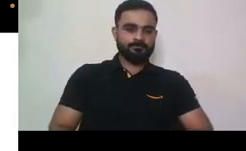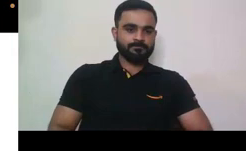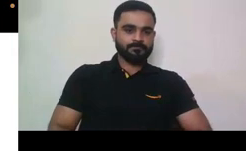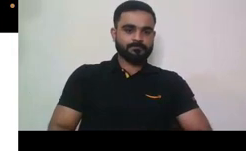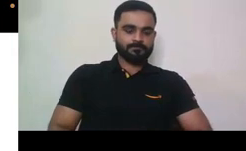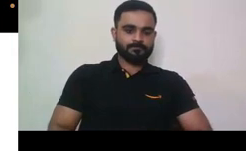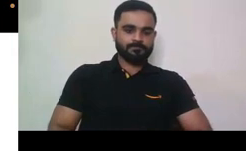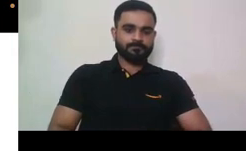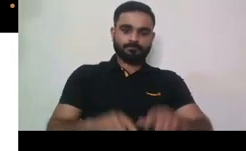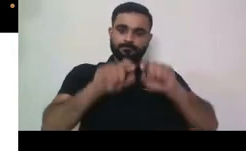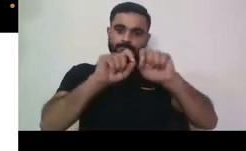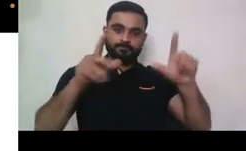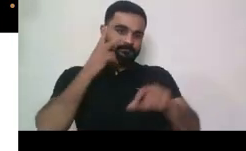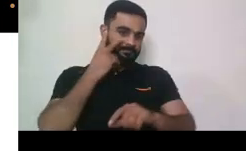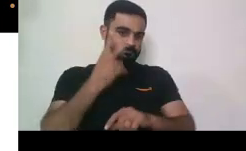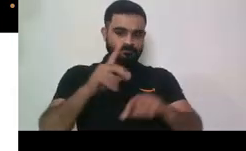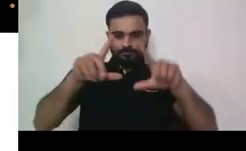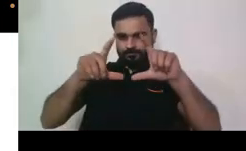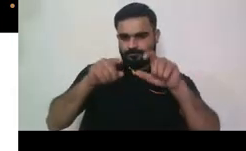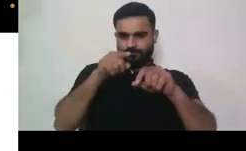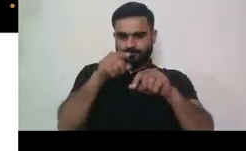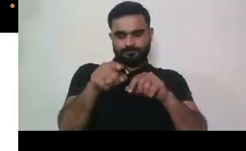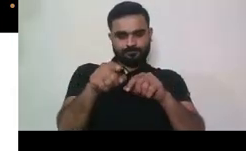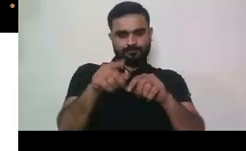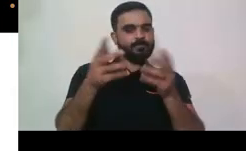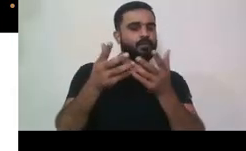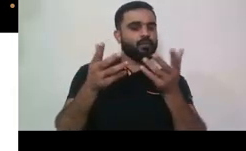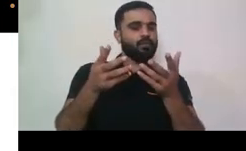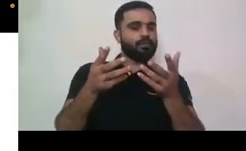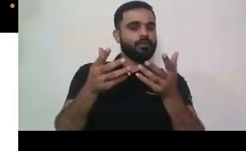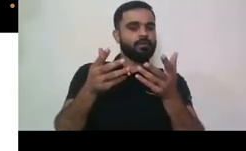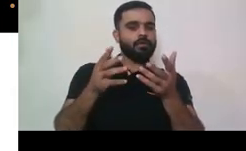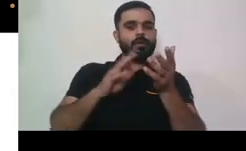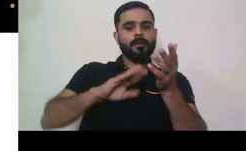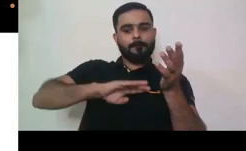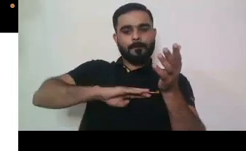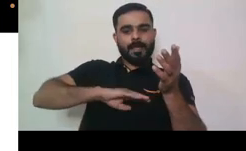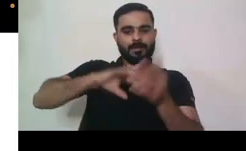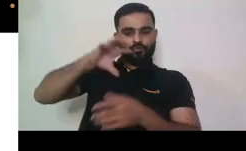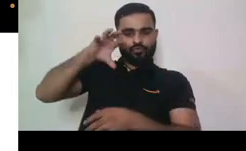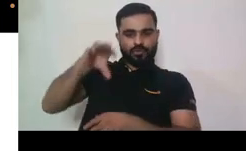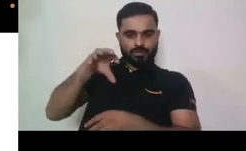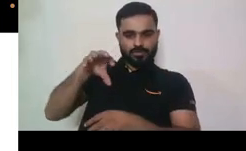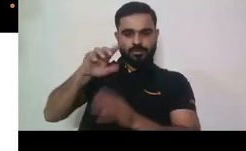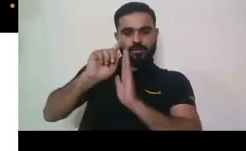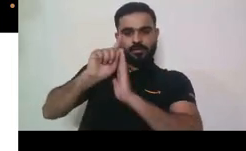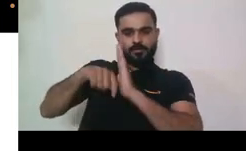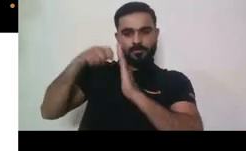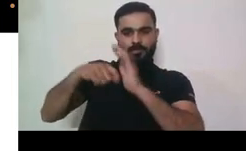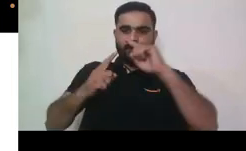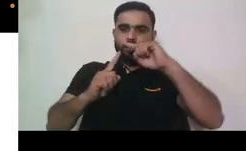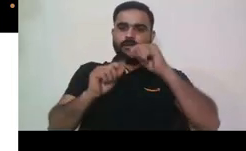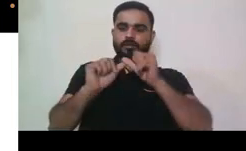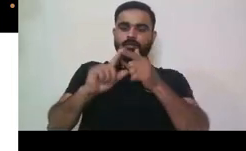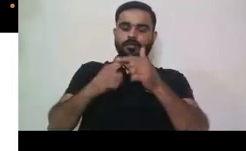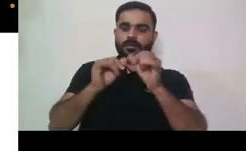On your screen, you can see an image. It is from a Maharashtra state, from the project called TDGs, where